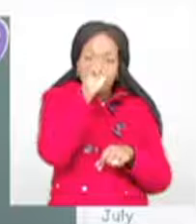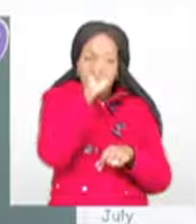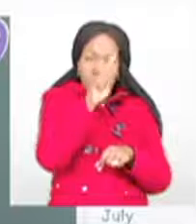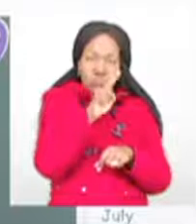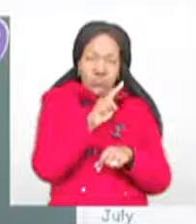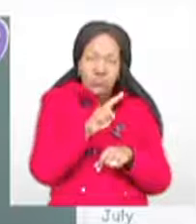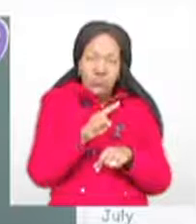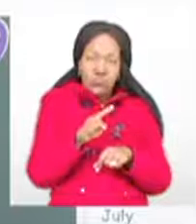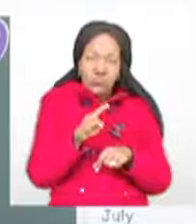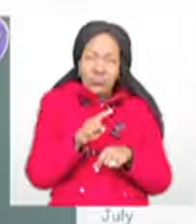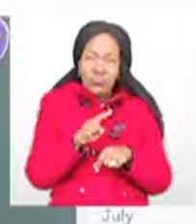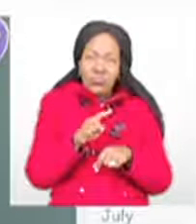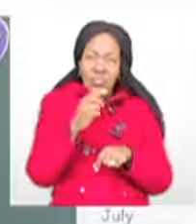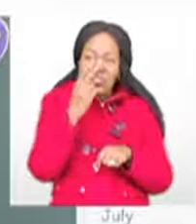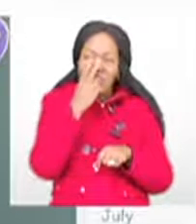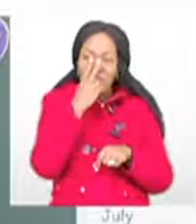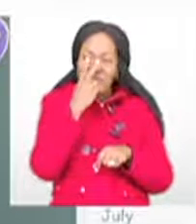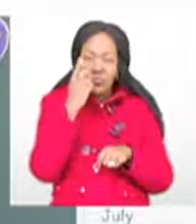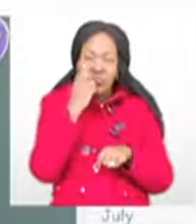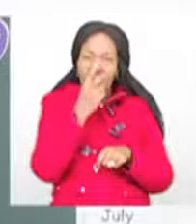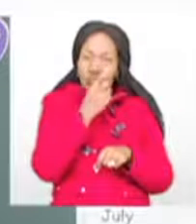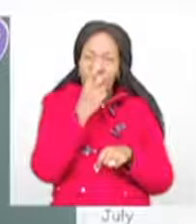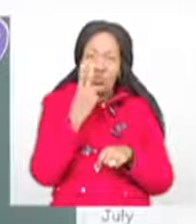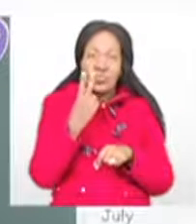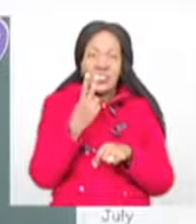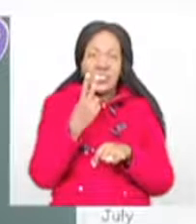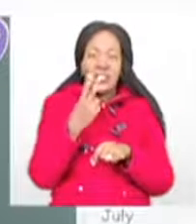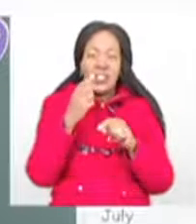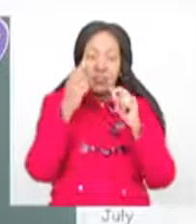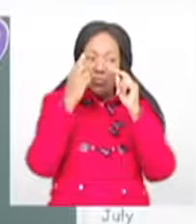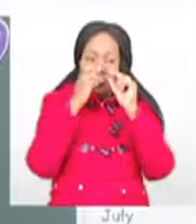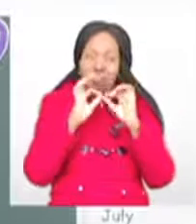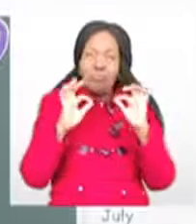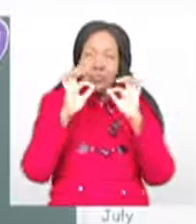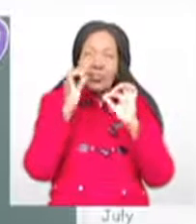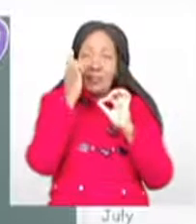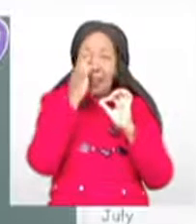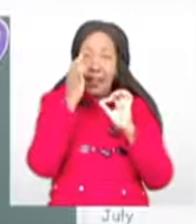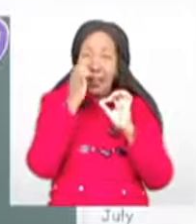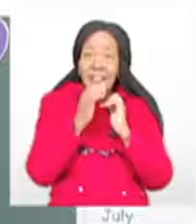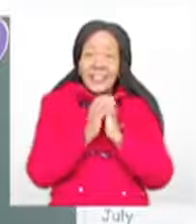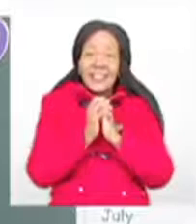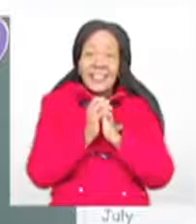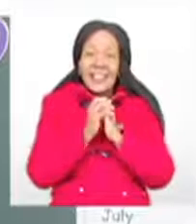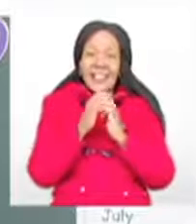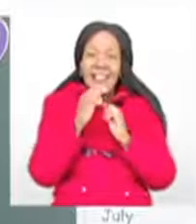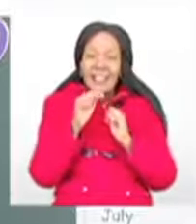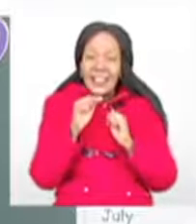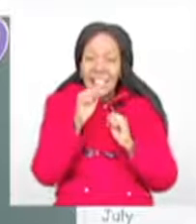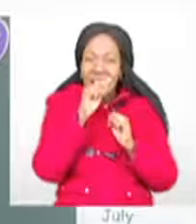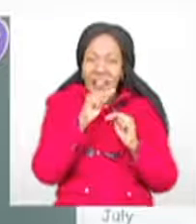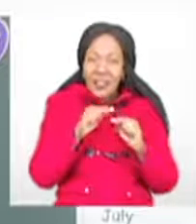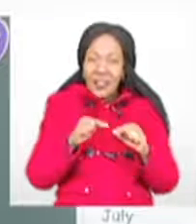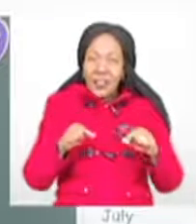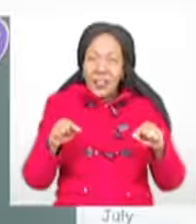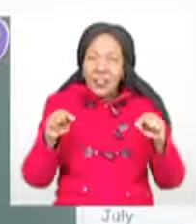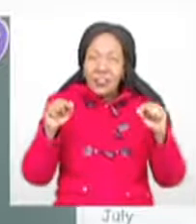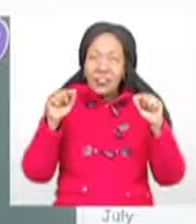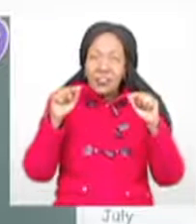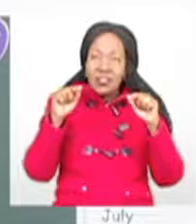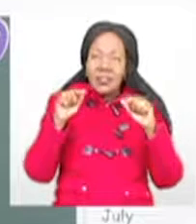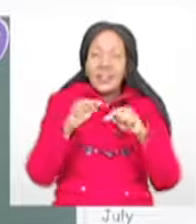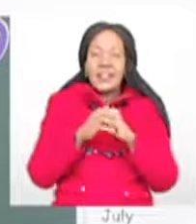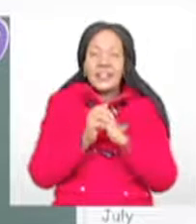It has some 2 eyes there, they are nice and round. And we go down here, it becomes a little round